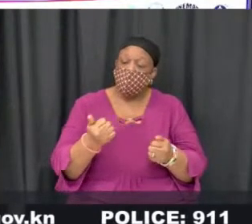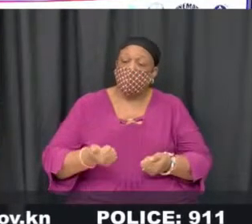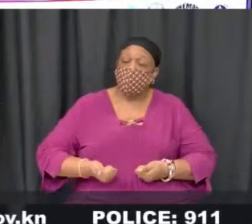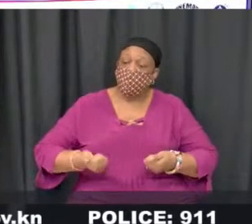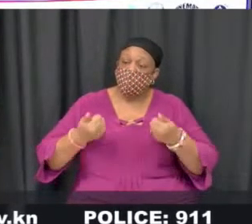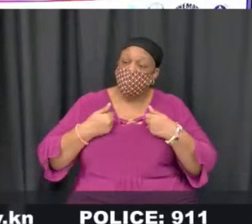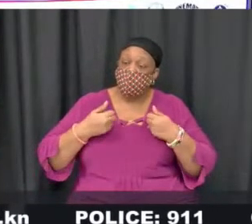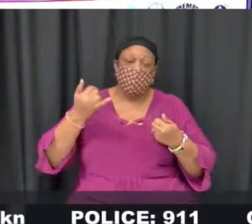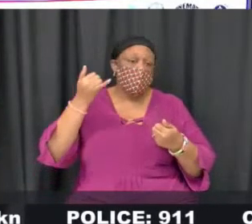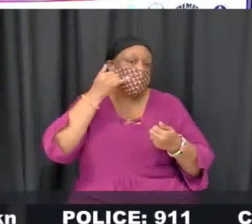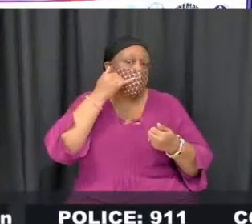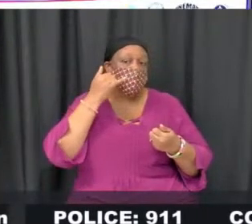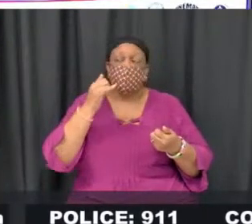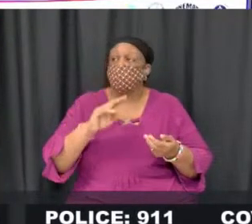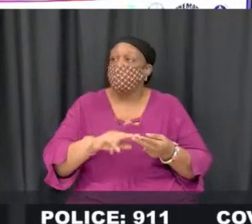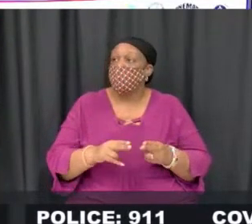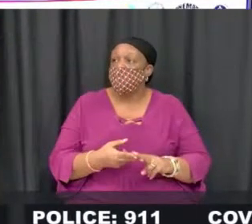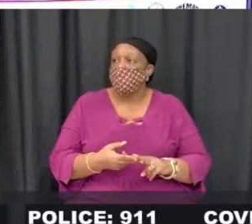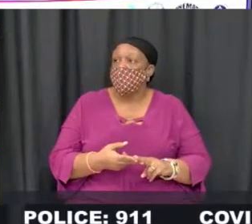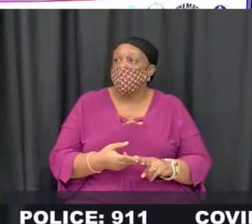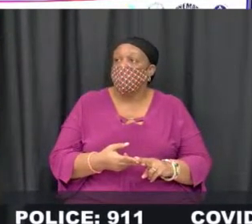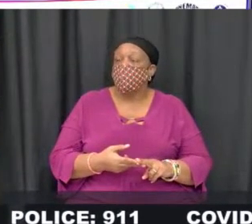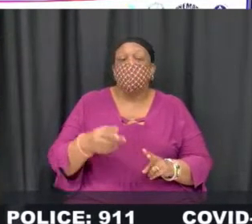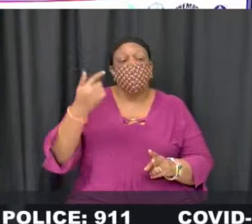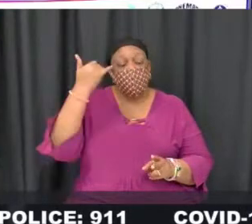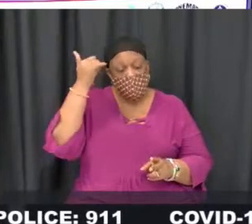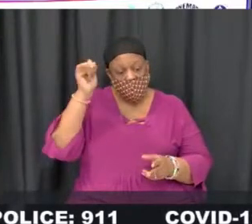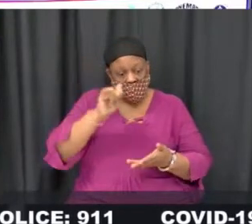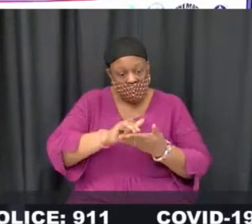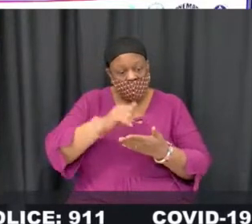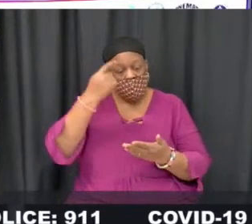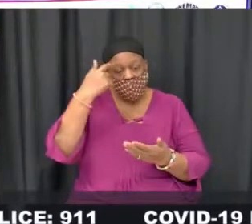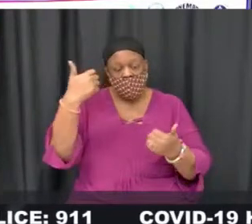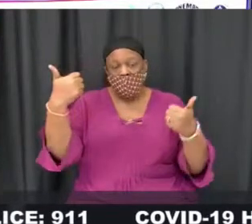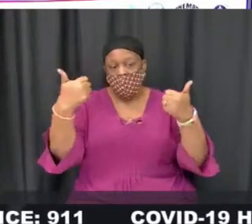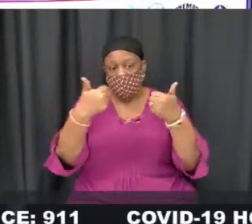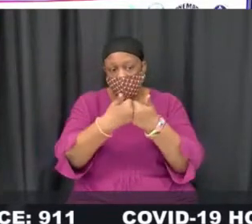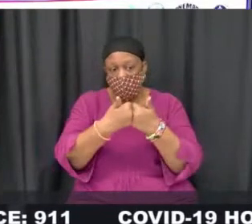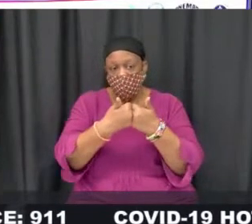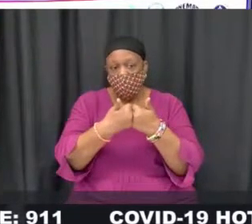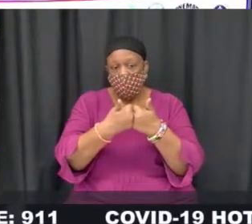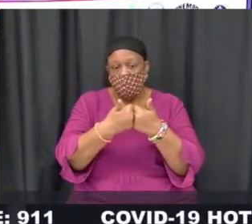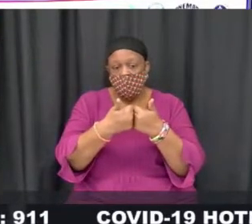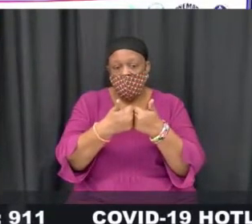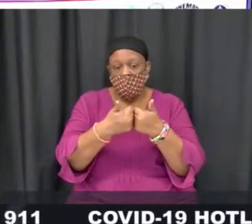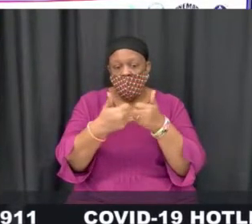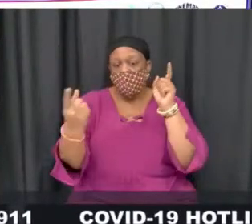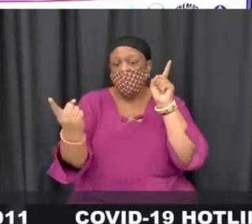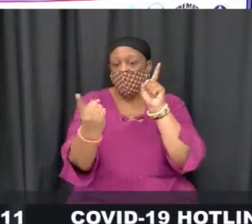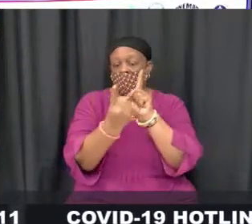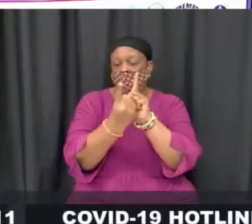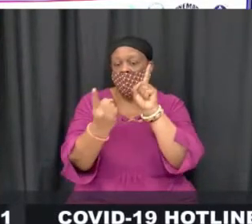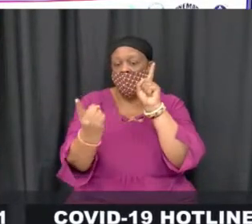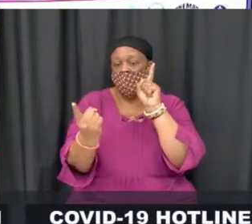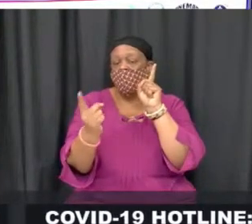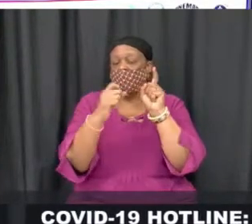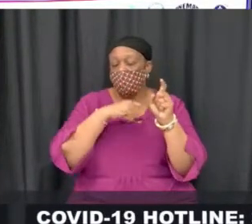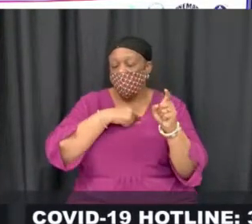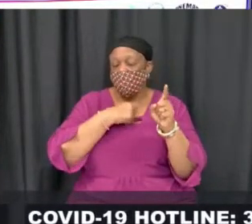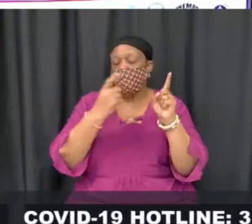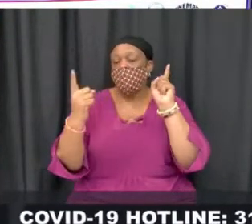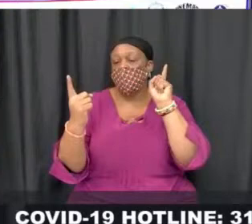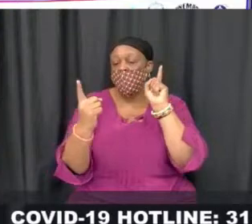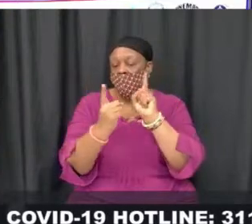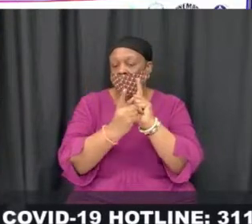go to establishment X tomorrow and your name was written down in a book, and